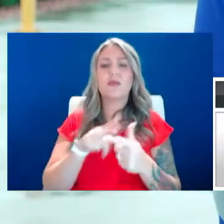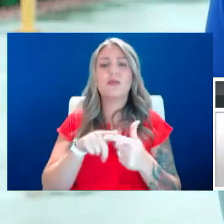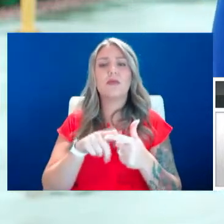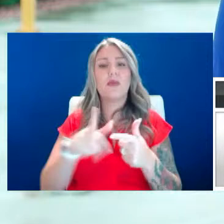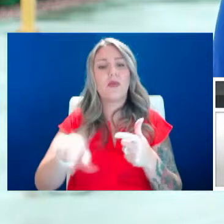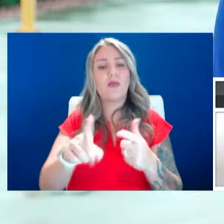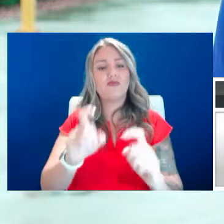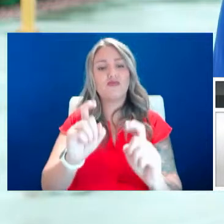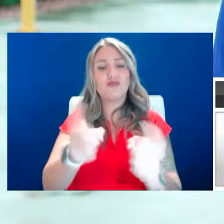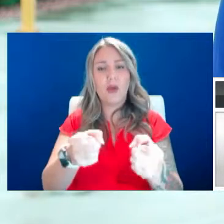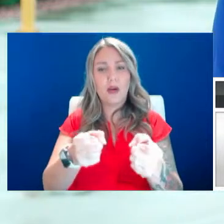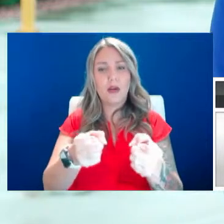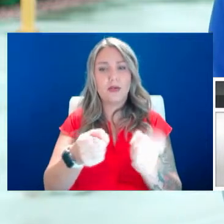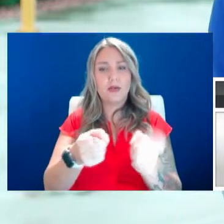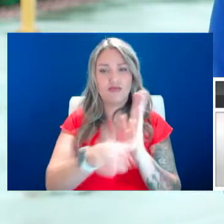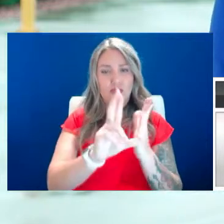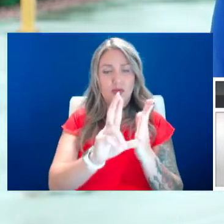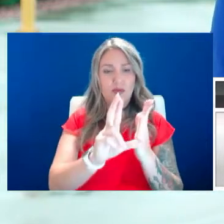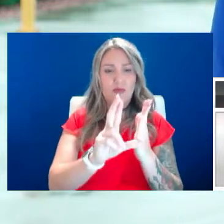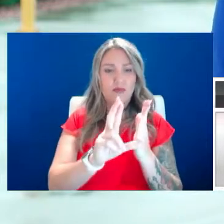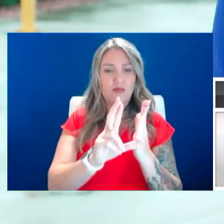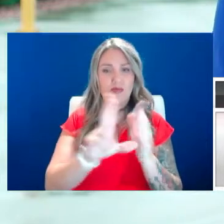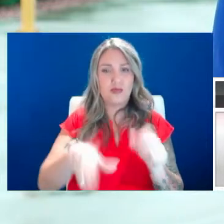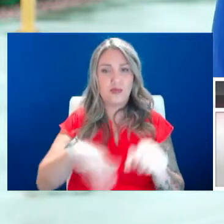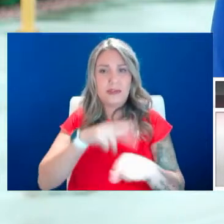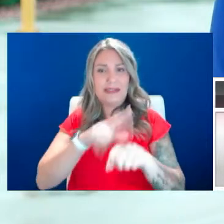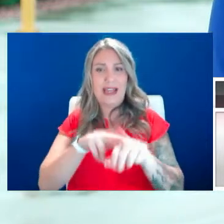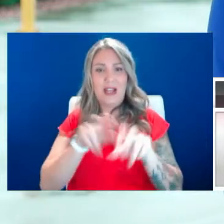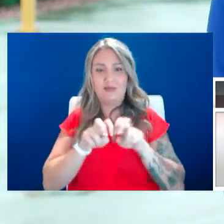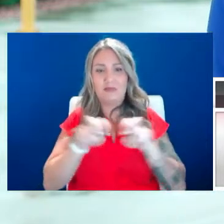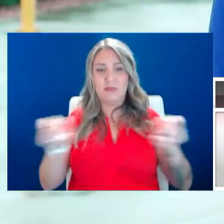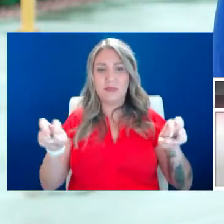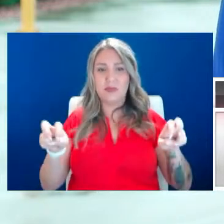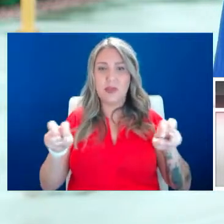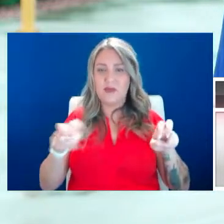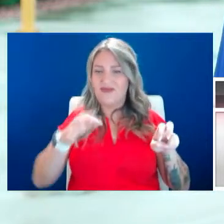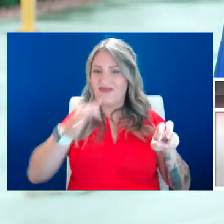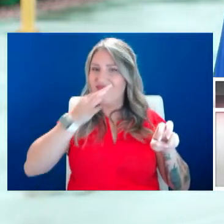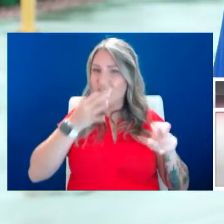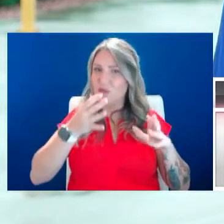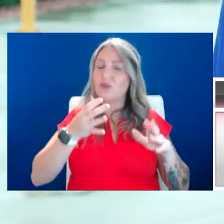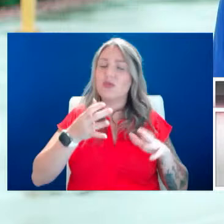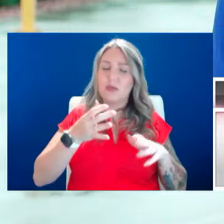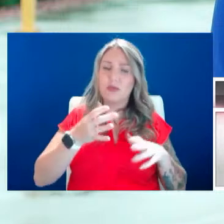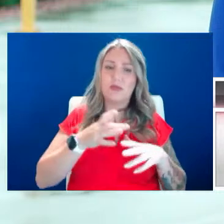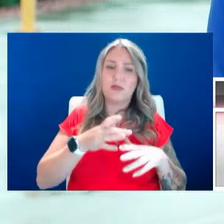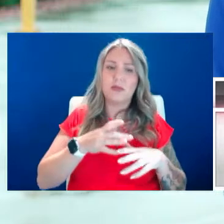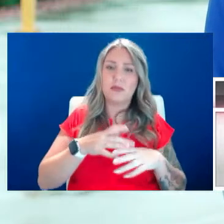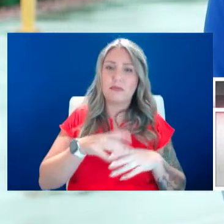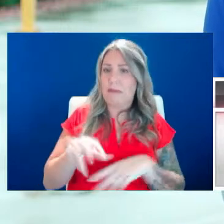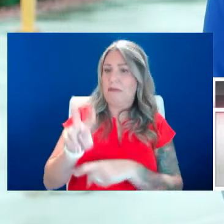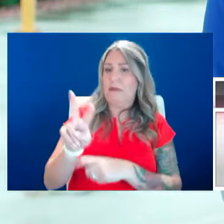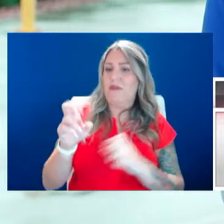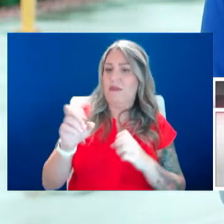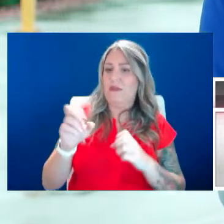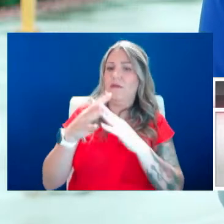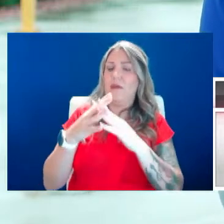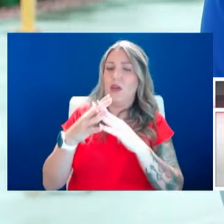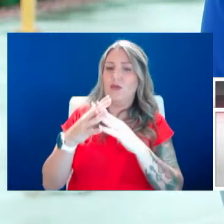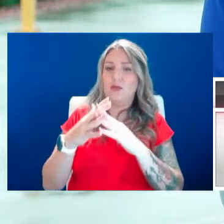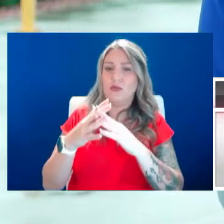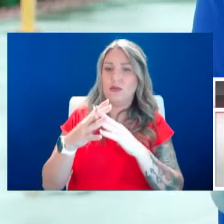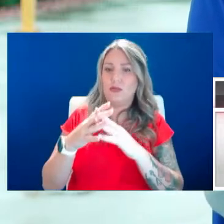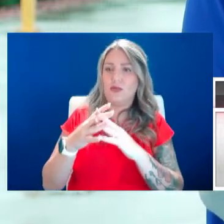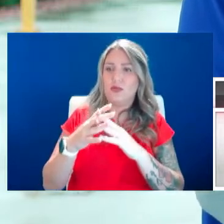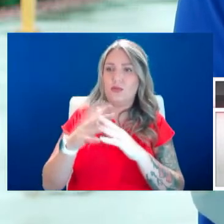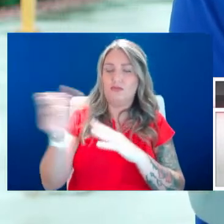are then reviewed by a national panel of experts that the V Foundation employs